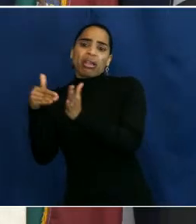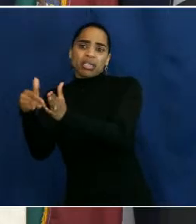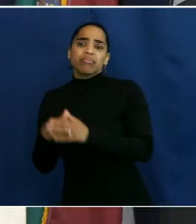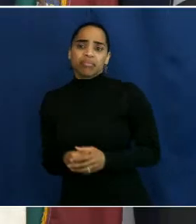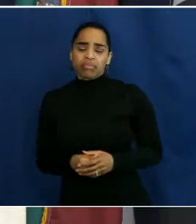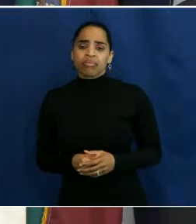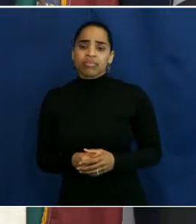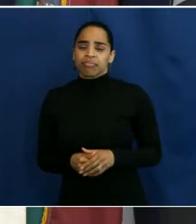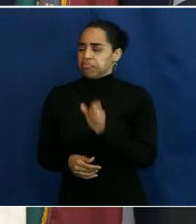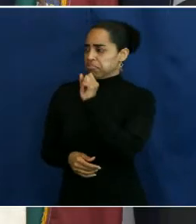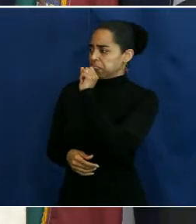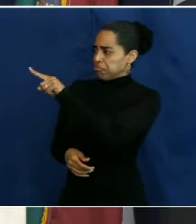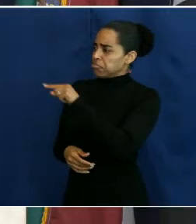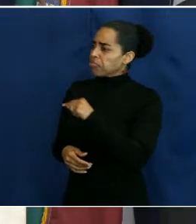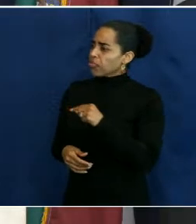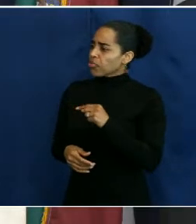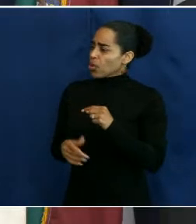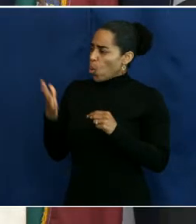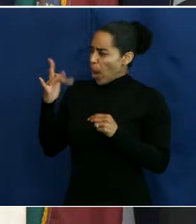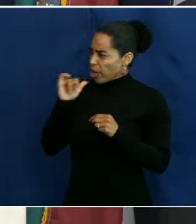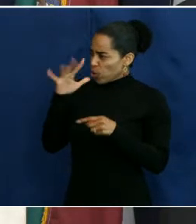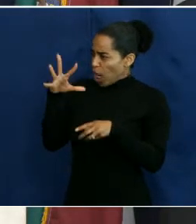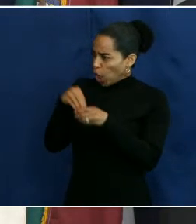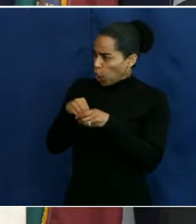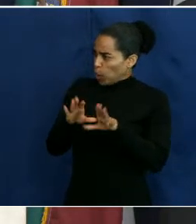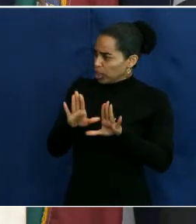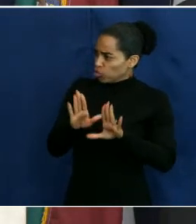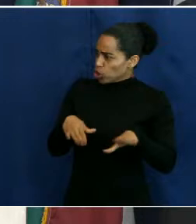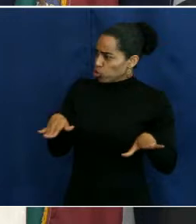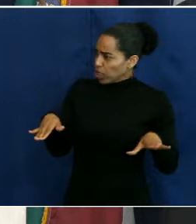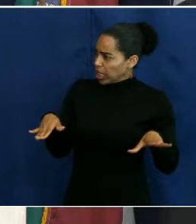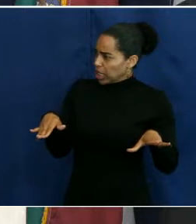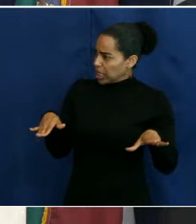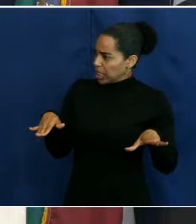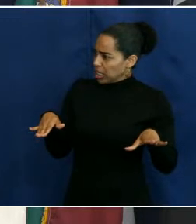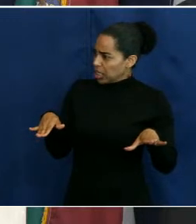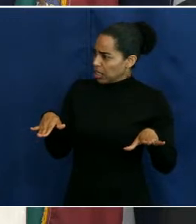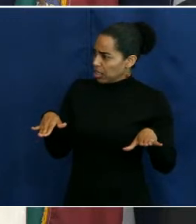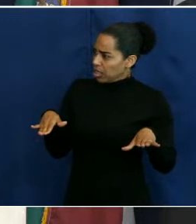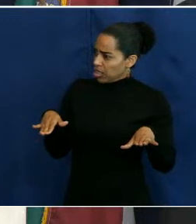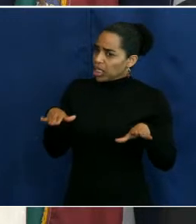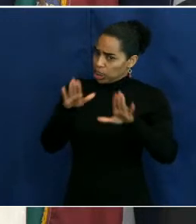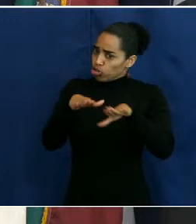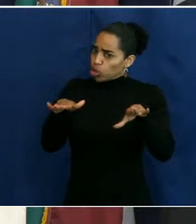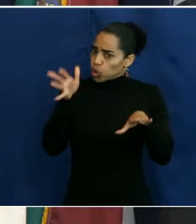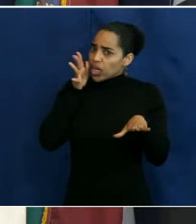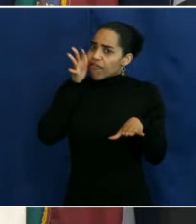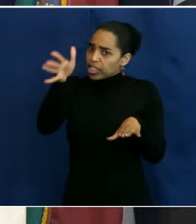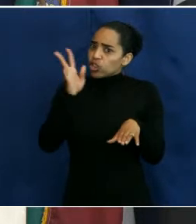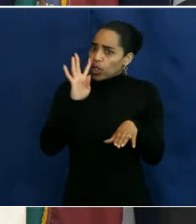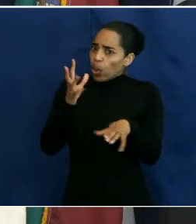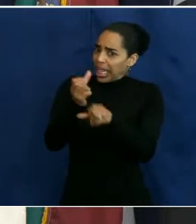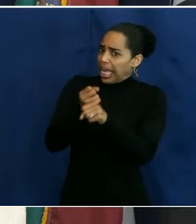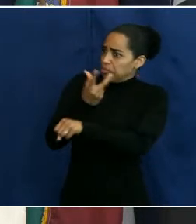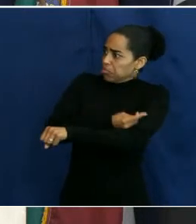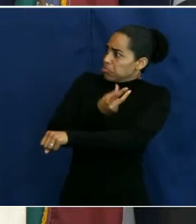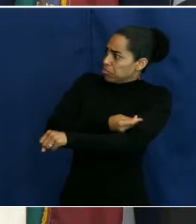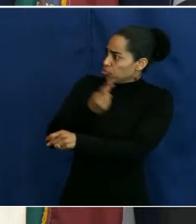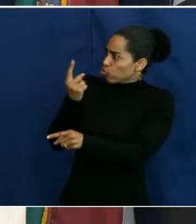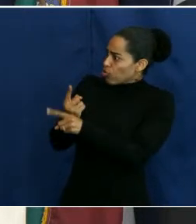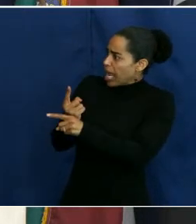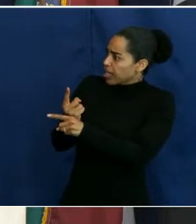is why don't you include kids? Why aren't we saying that kids also eventually need to be vaccinated? Well, because